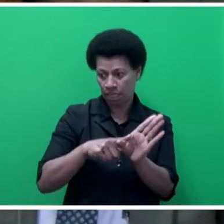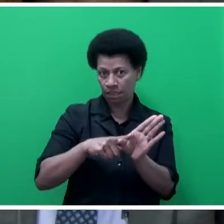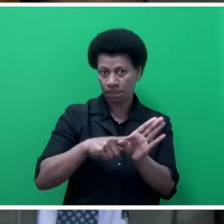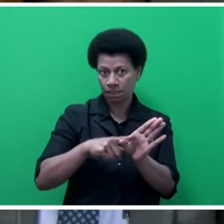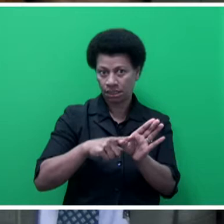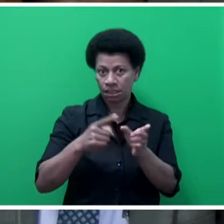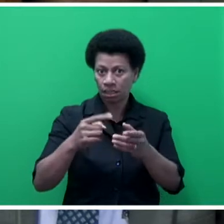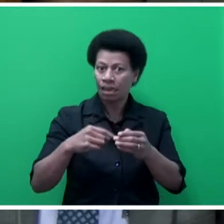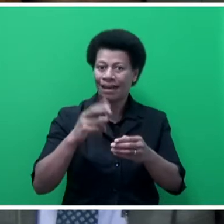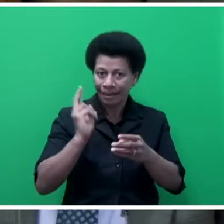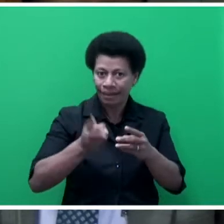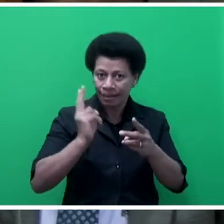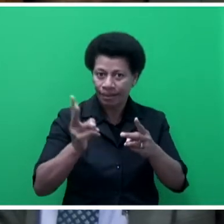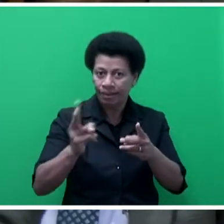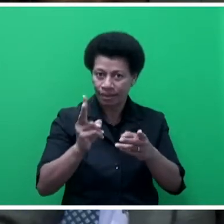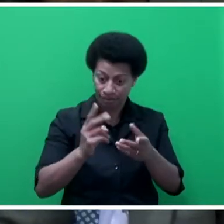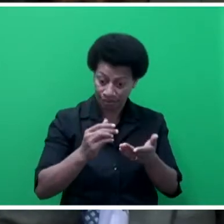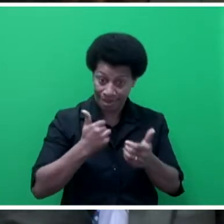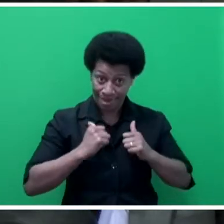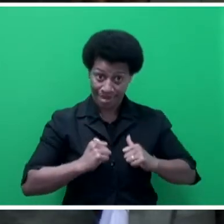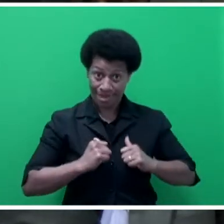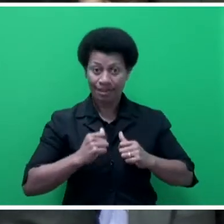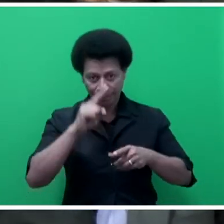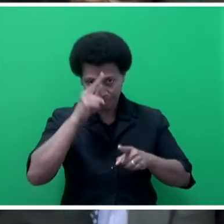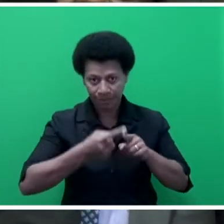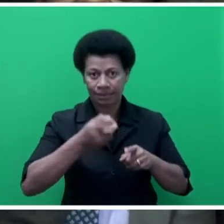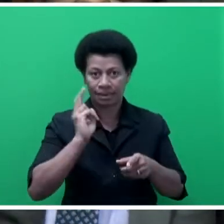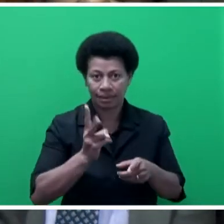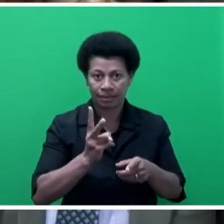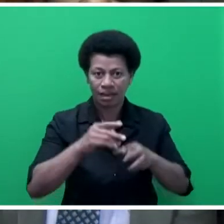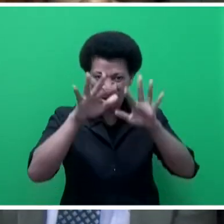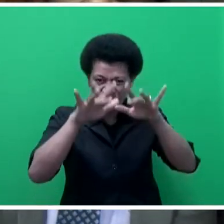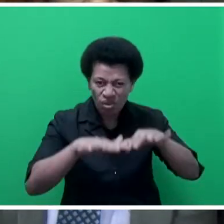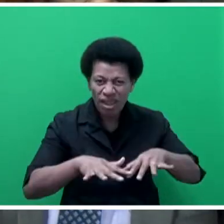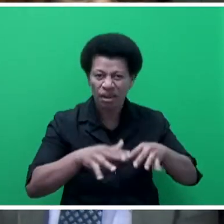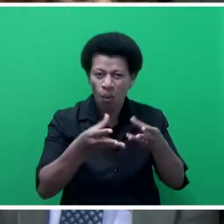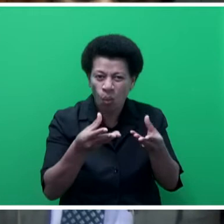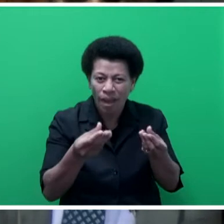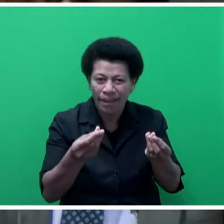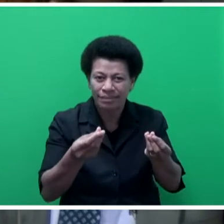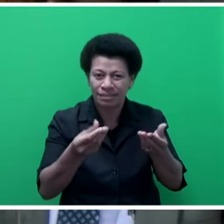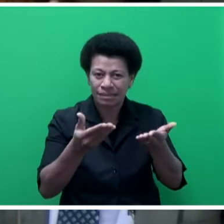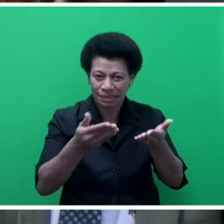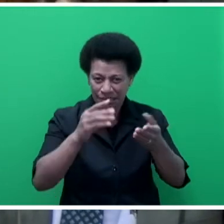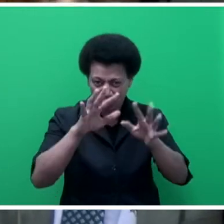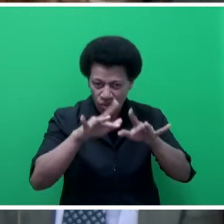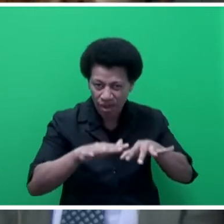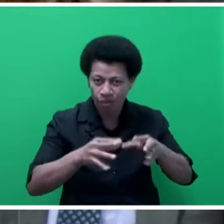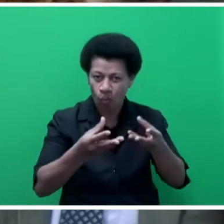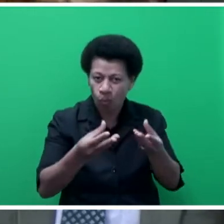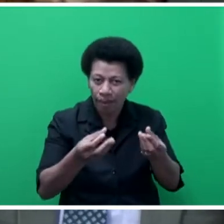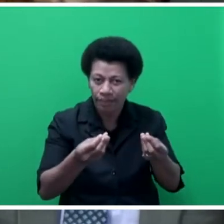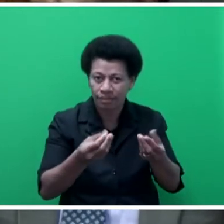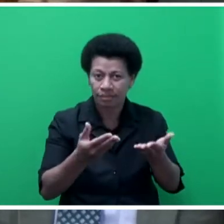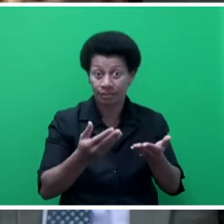4 years, because it was just absolutely just wet and rainy all throughout. And again, as I've said, I'm